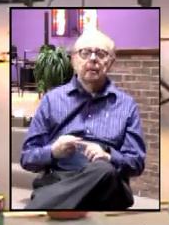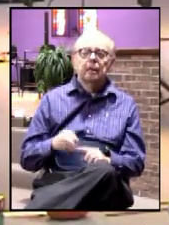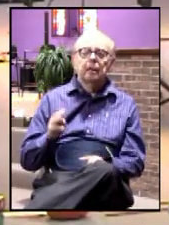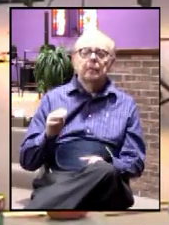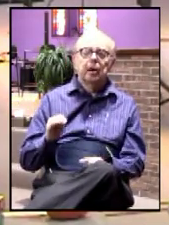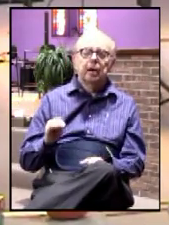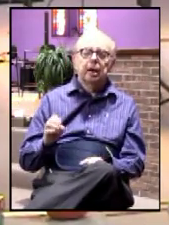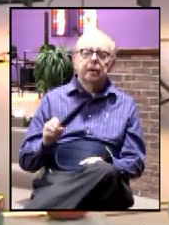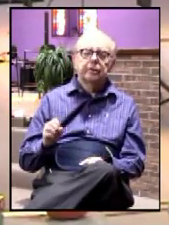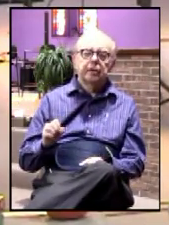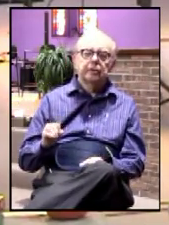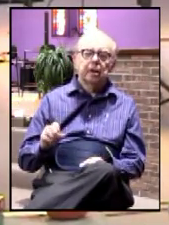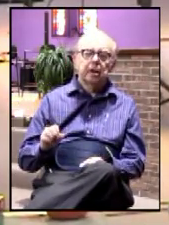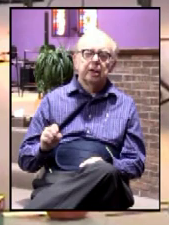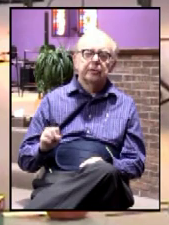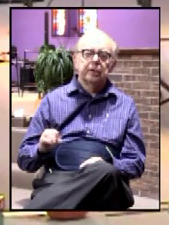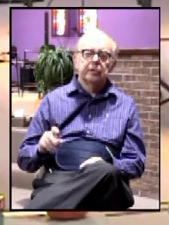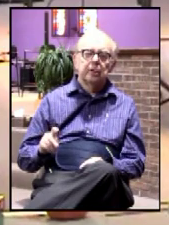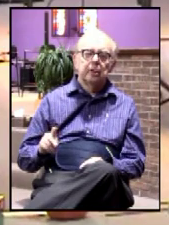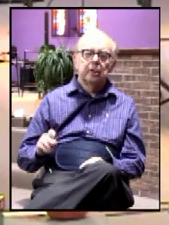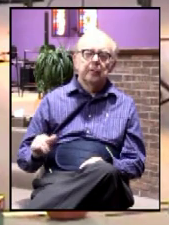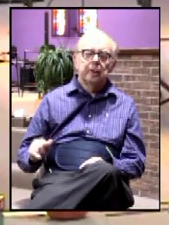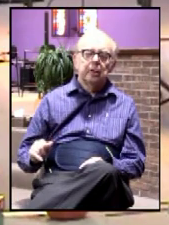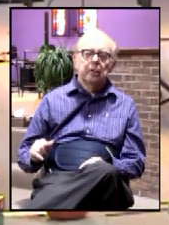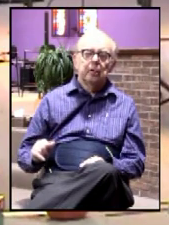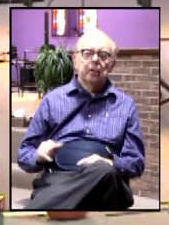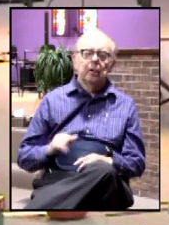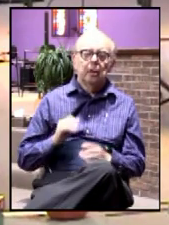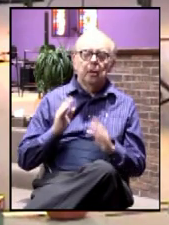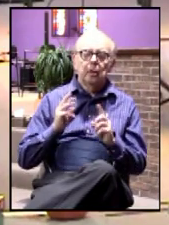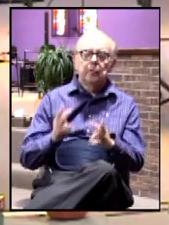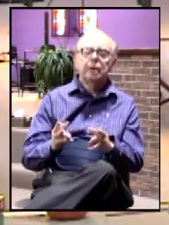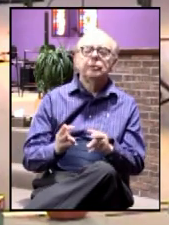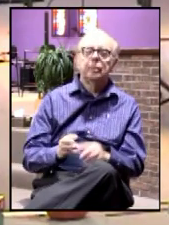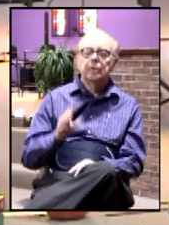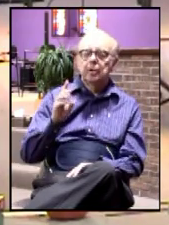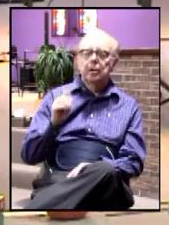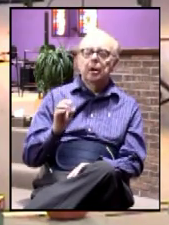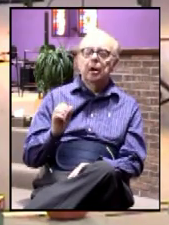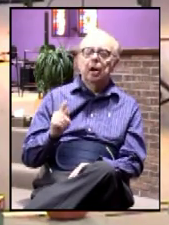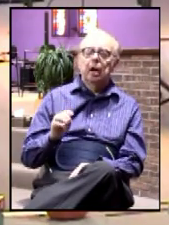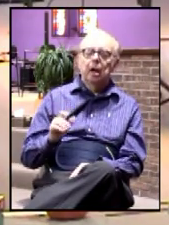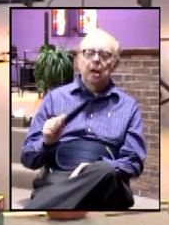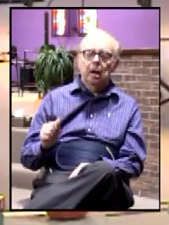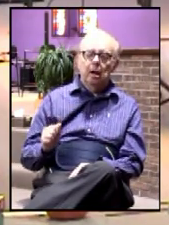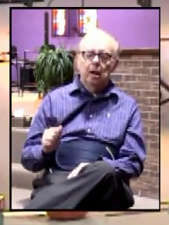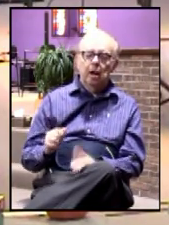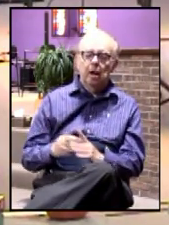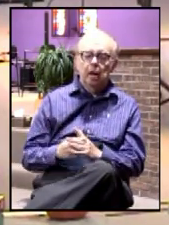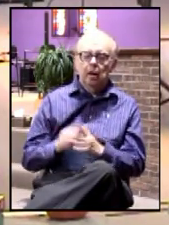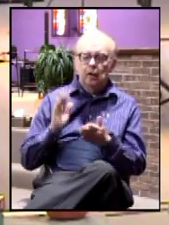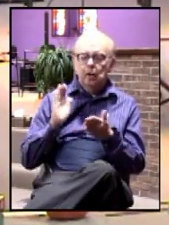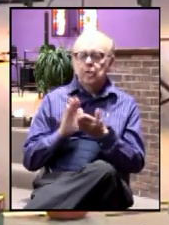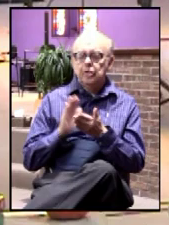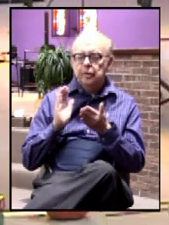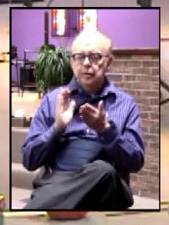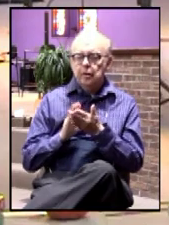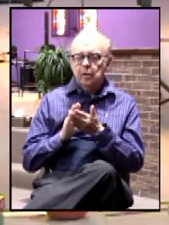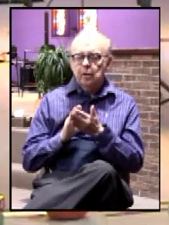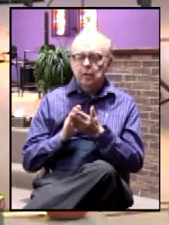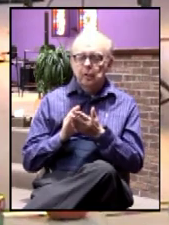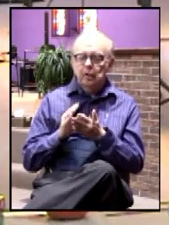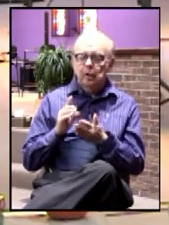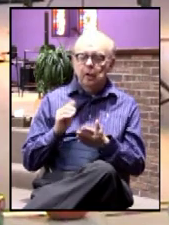from the Mississippi all the way to the Delta of New Orleans. It starts by a small,